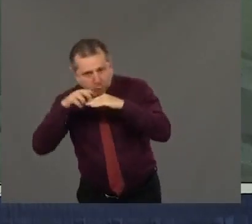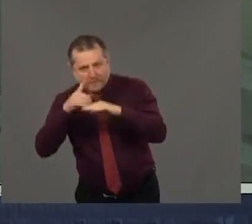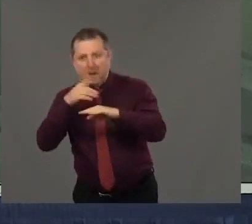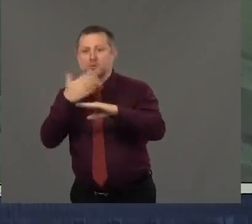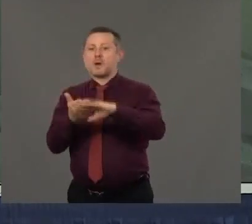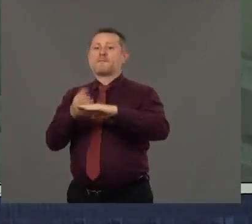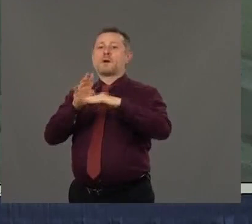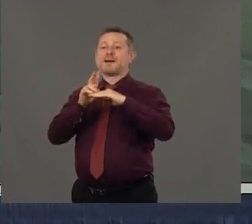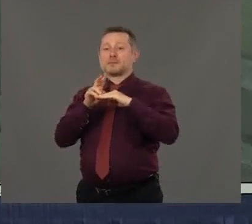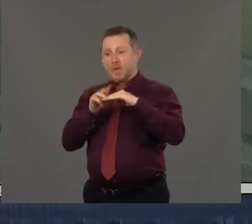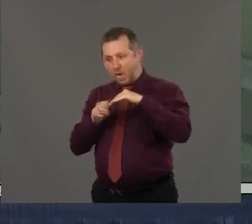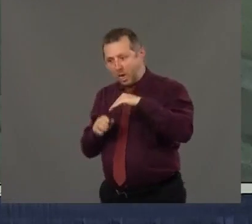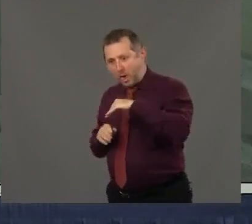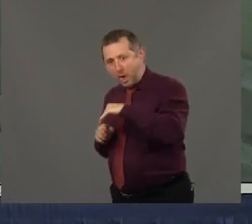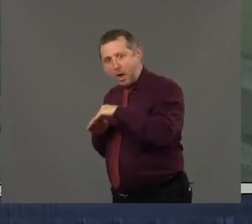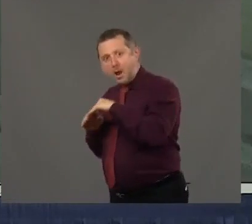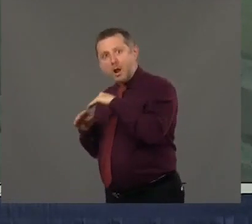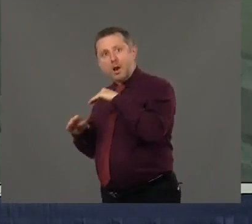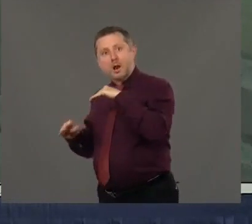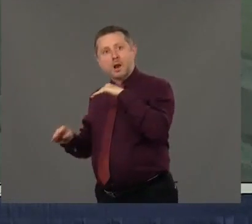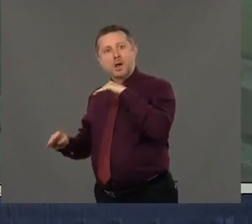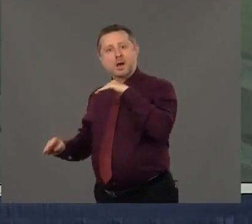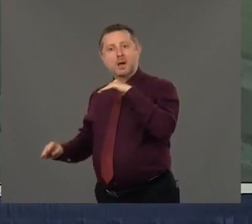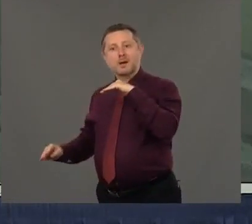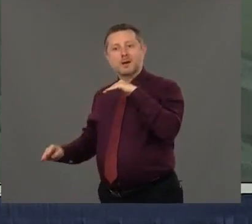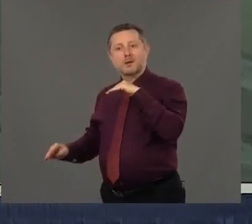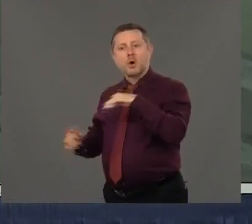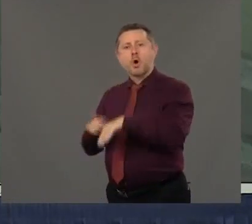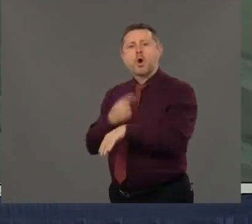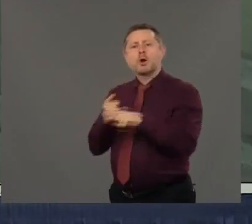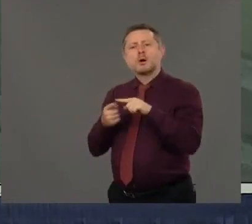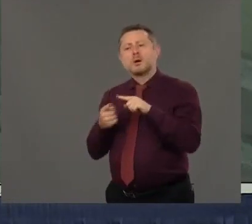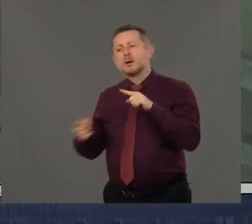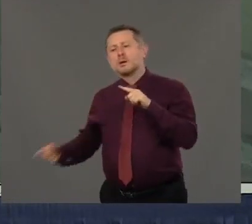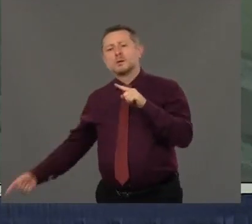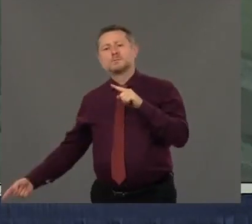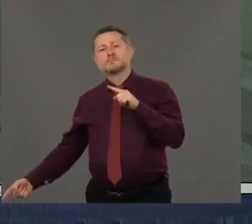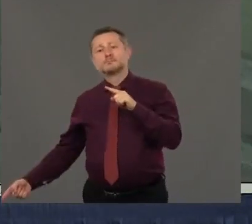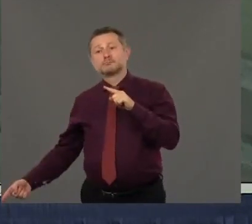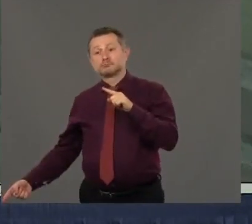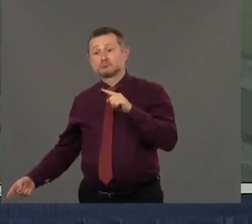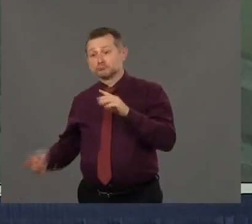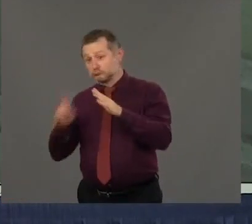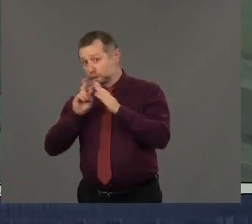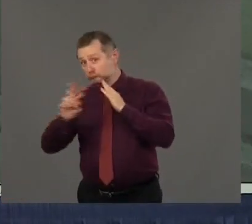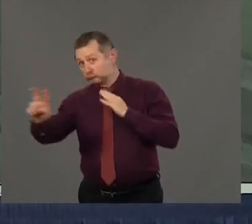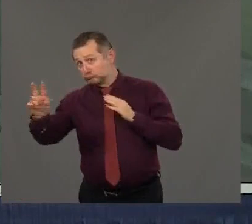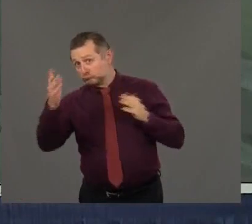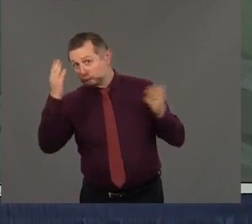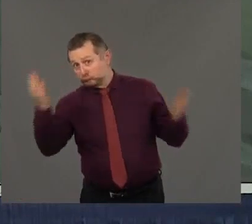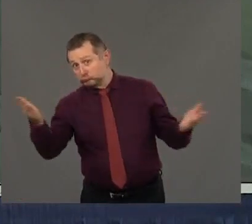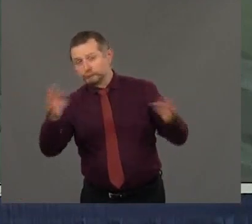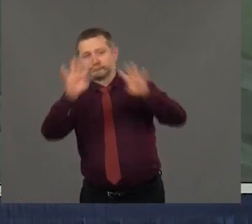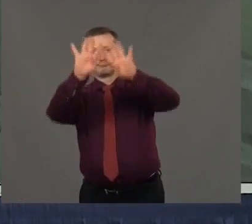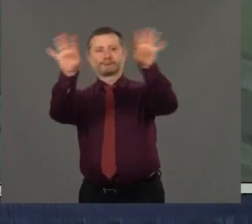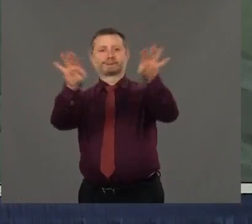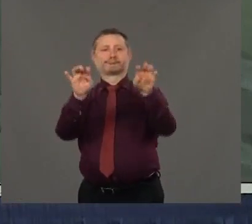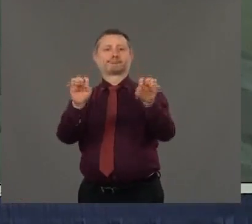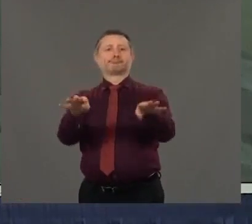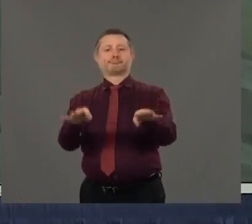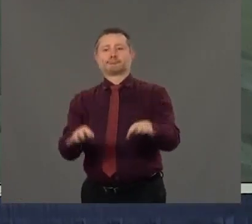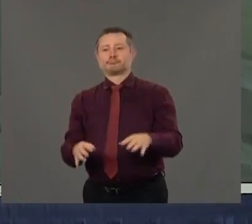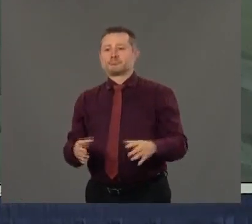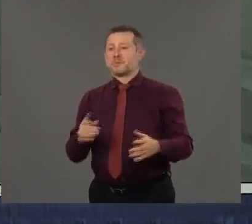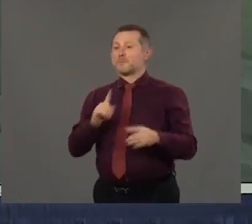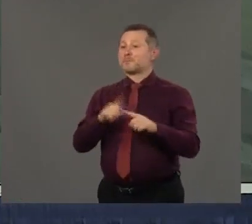now we're coming down the other side. Well, how long is the descent? Nobody knows. It depends how New Yorkers